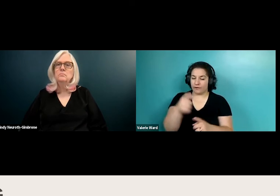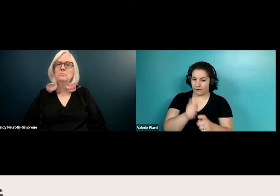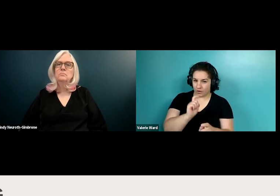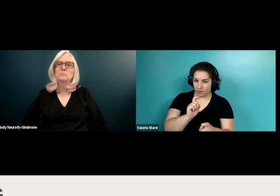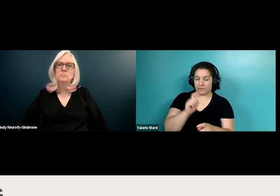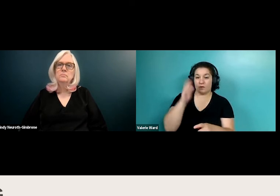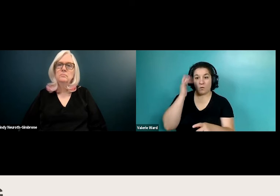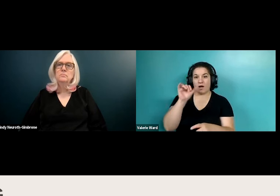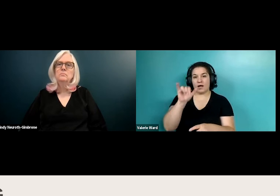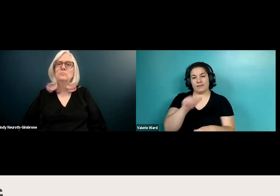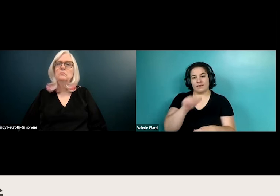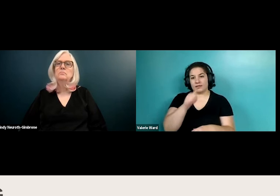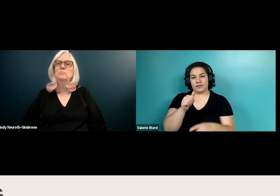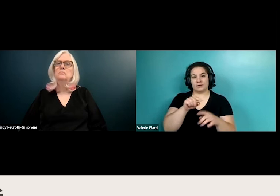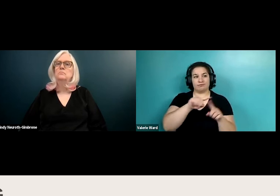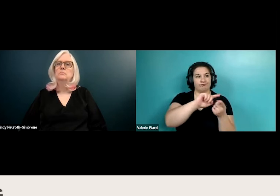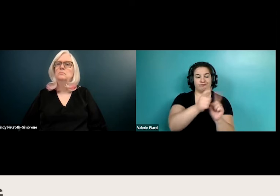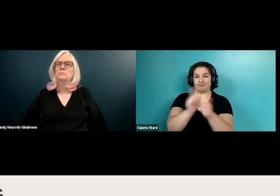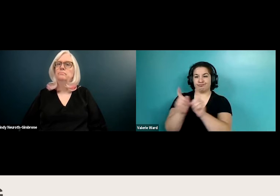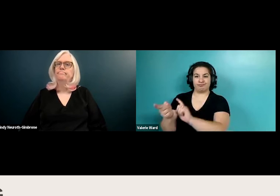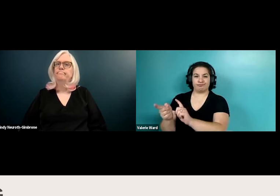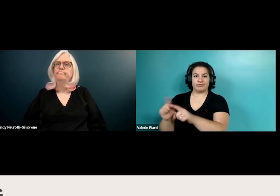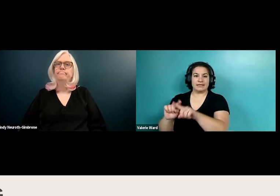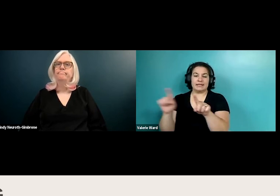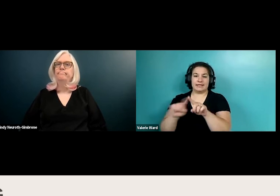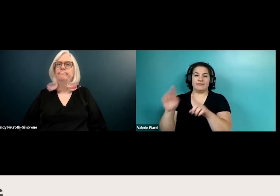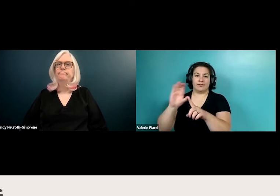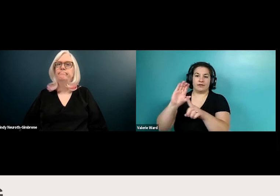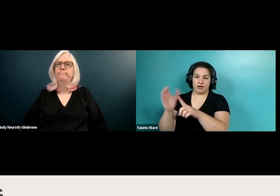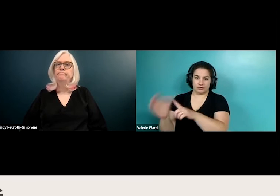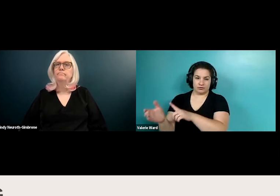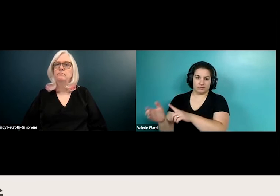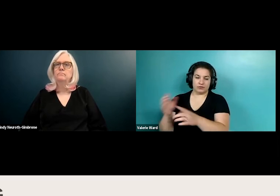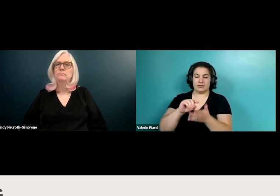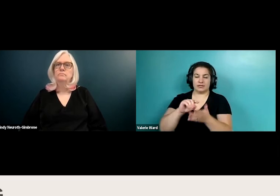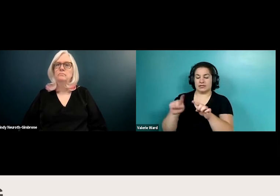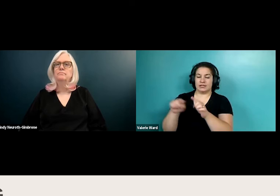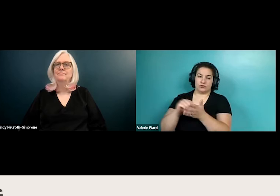not resonate with other college students.